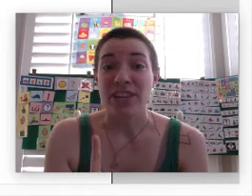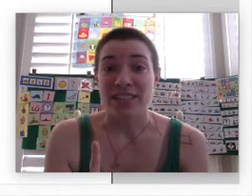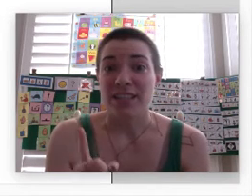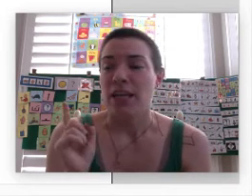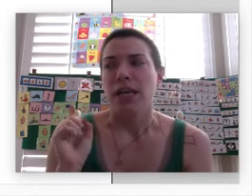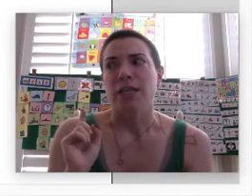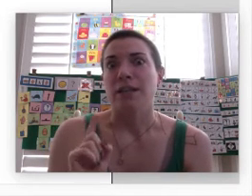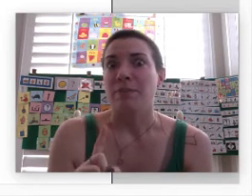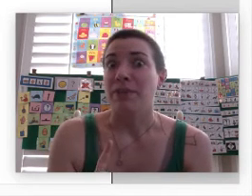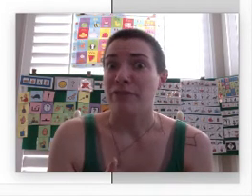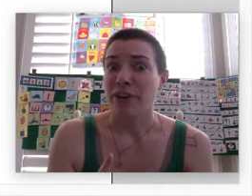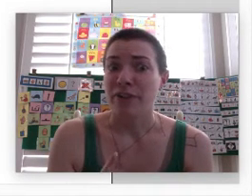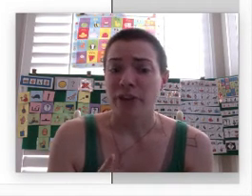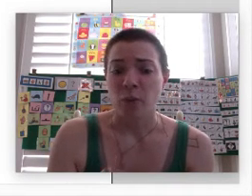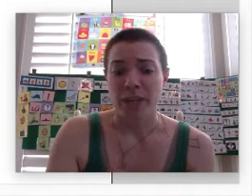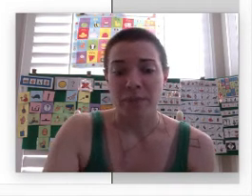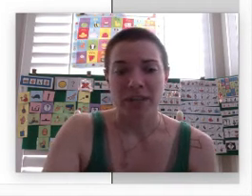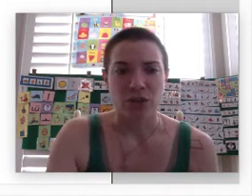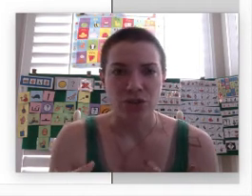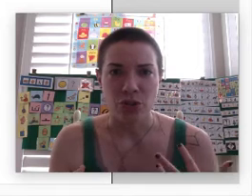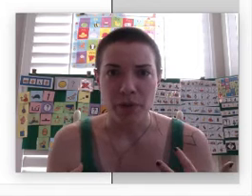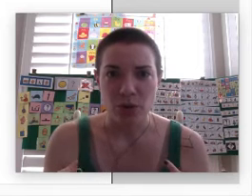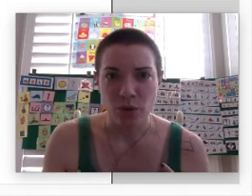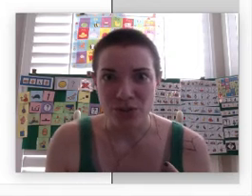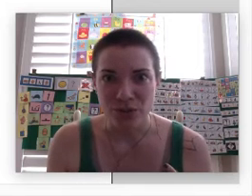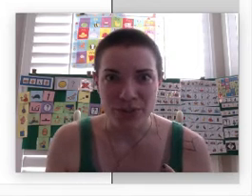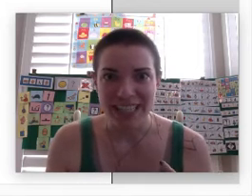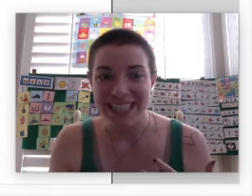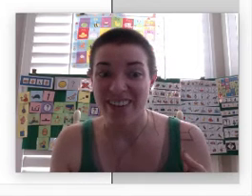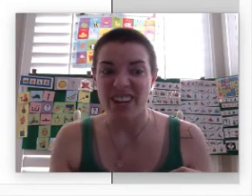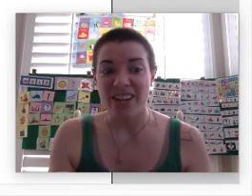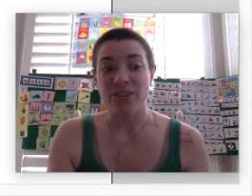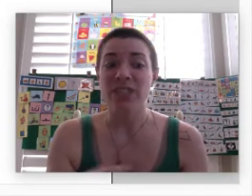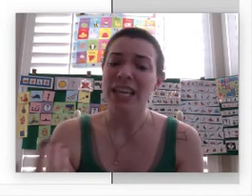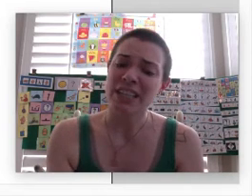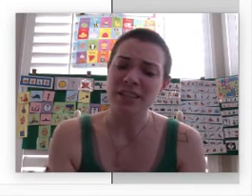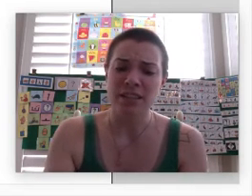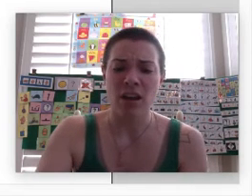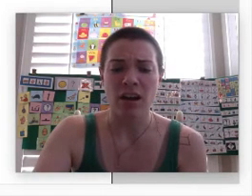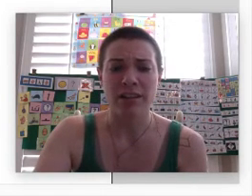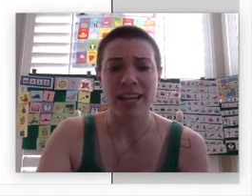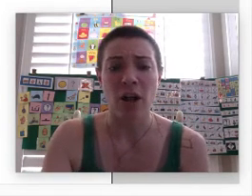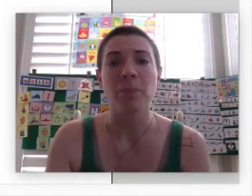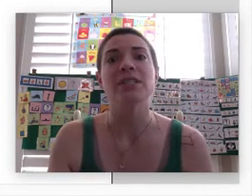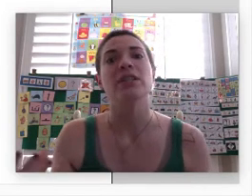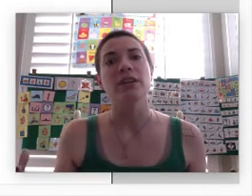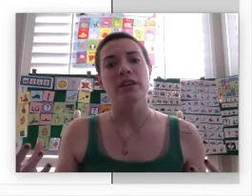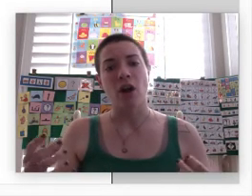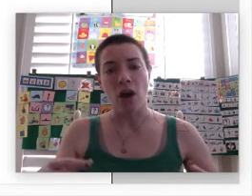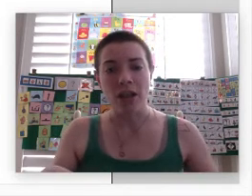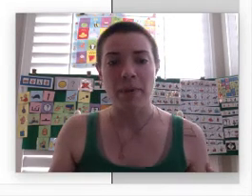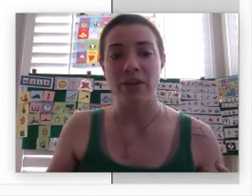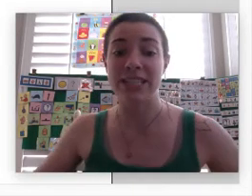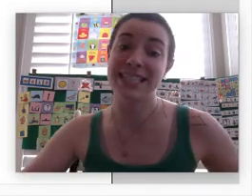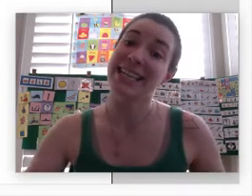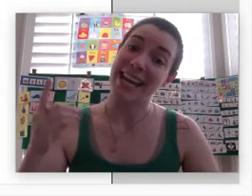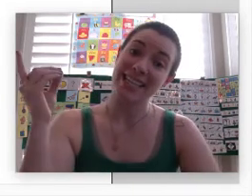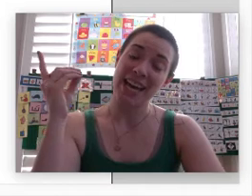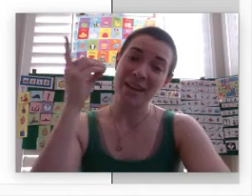Now, this is going to be a very fun week because there's so many cool stories and videos and little songs that help us learn all